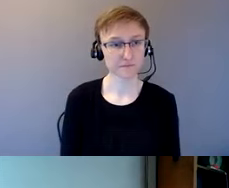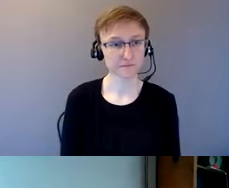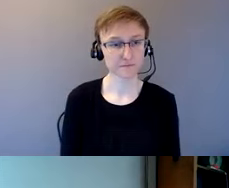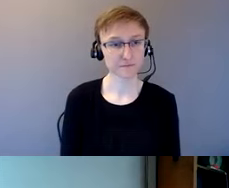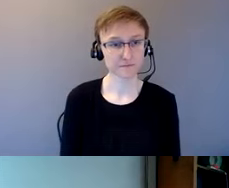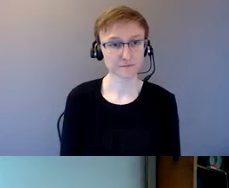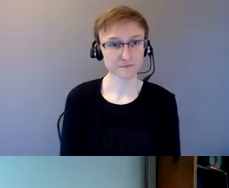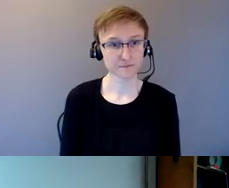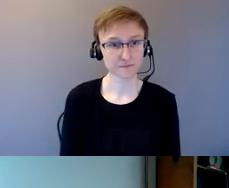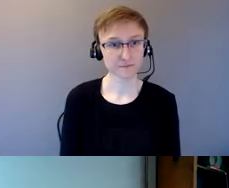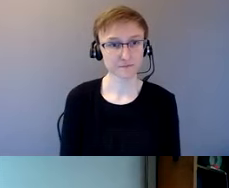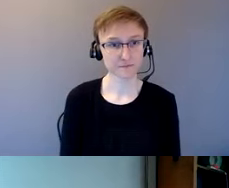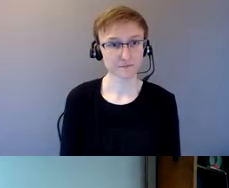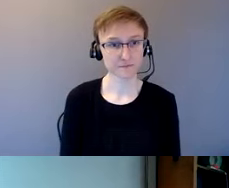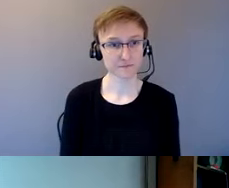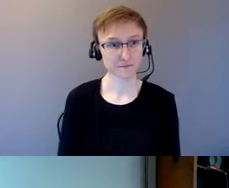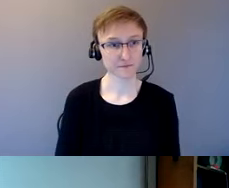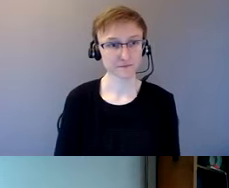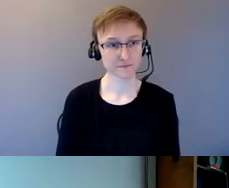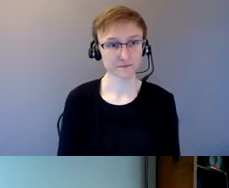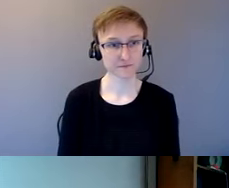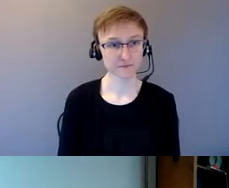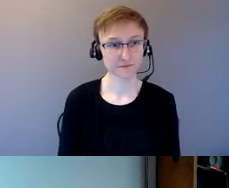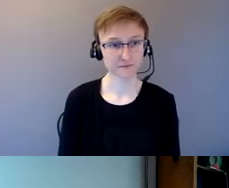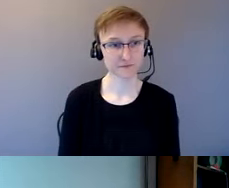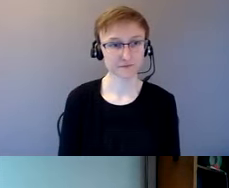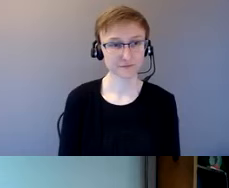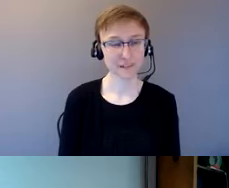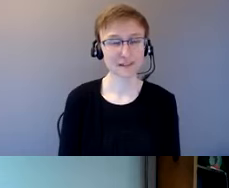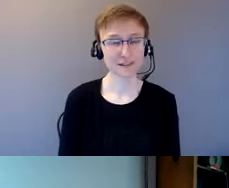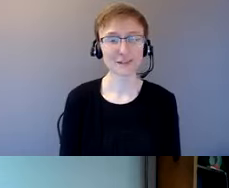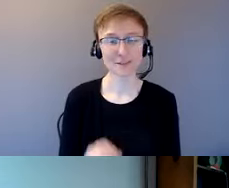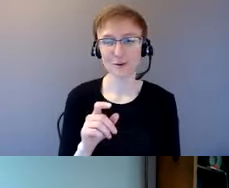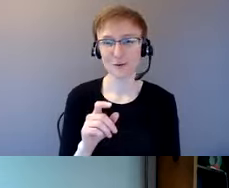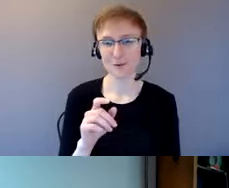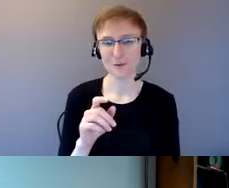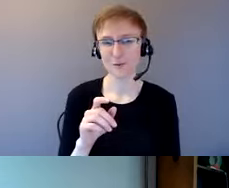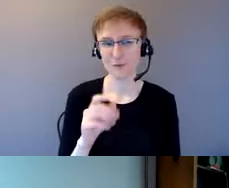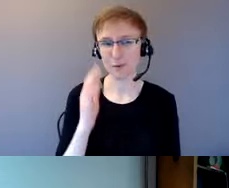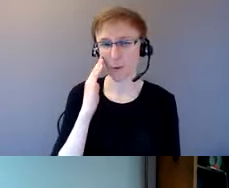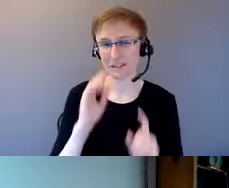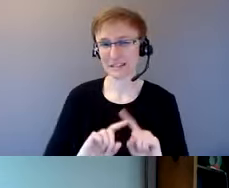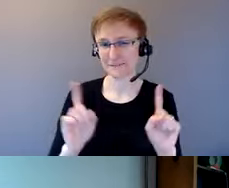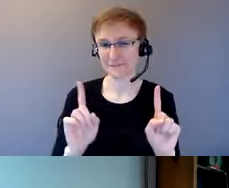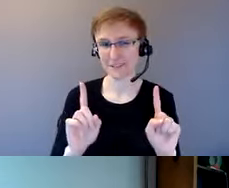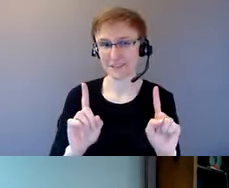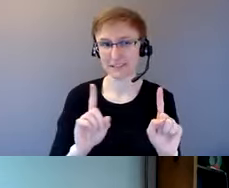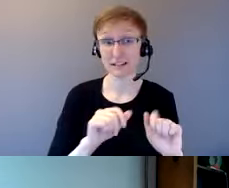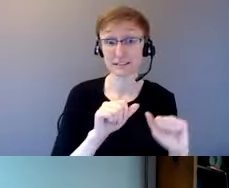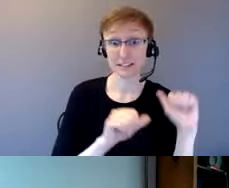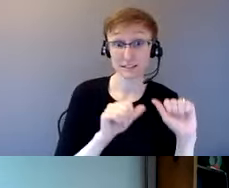So there was a little bit of alluding to the difference between a capacity assessment and a